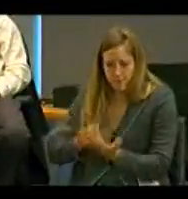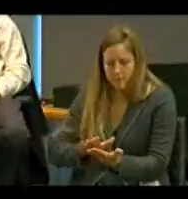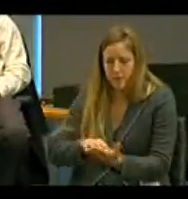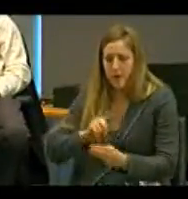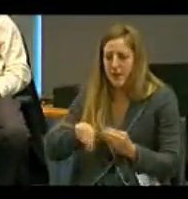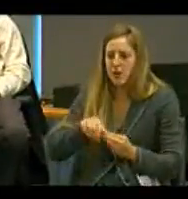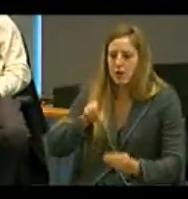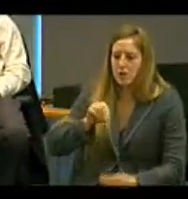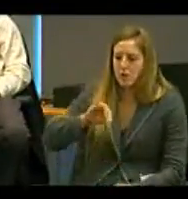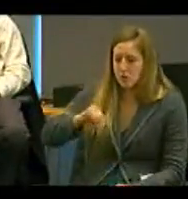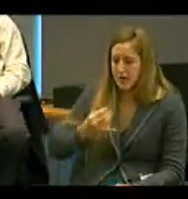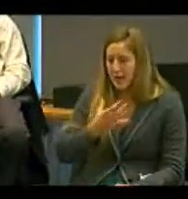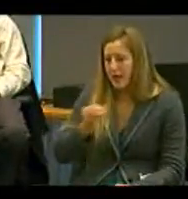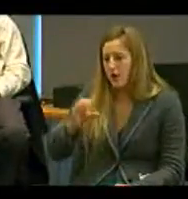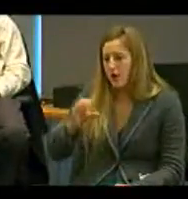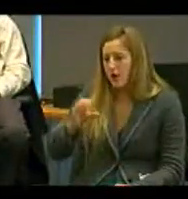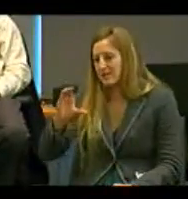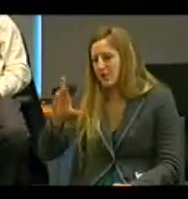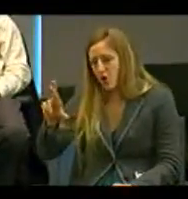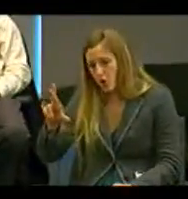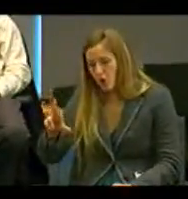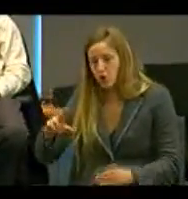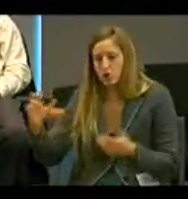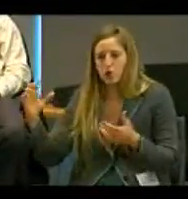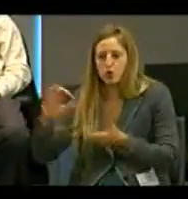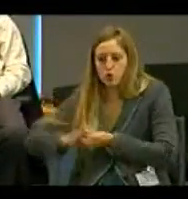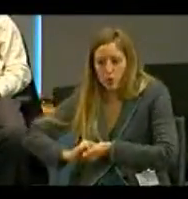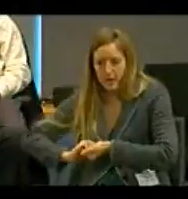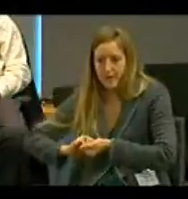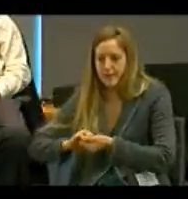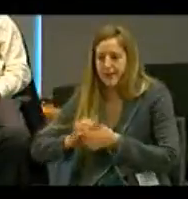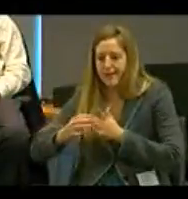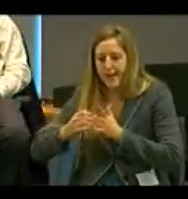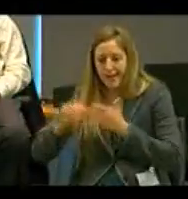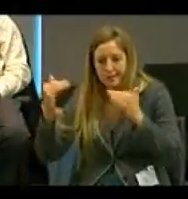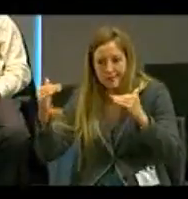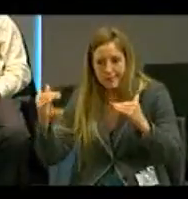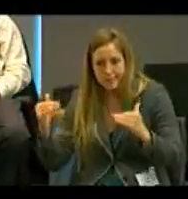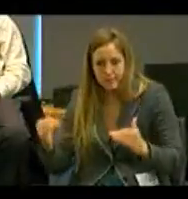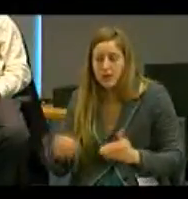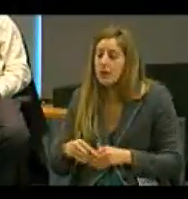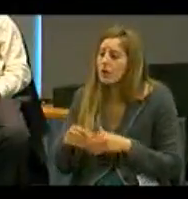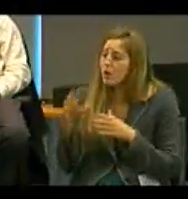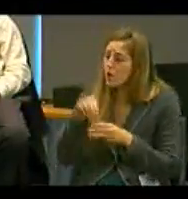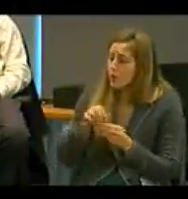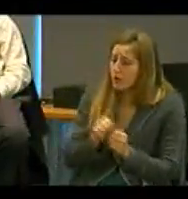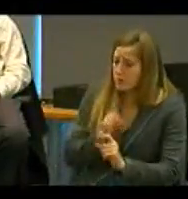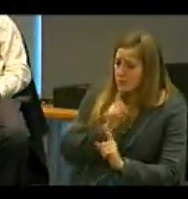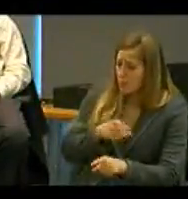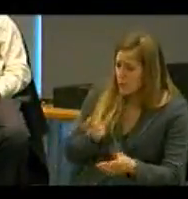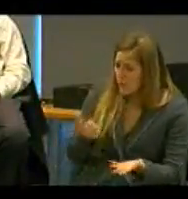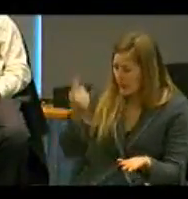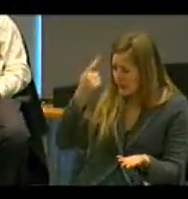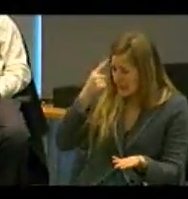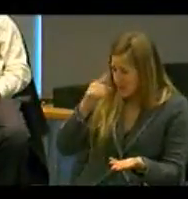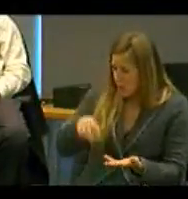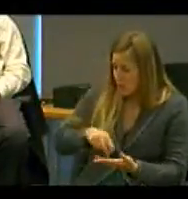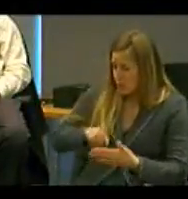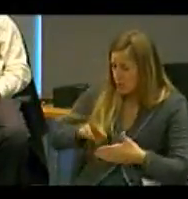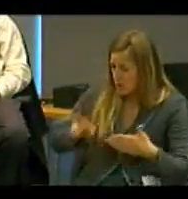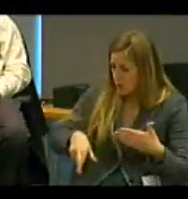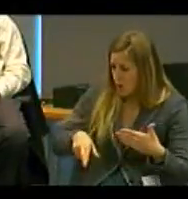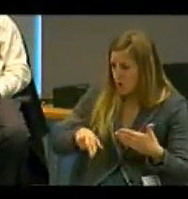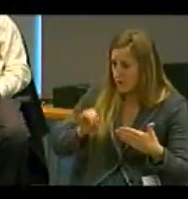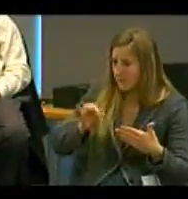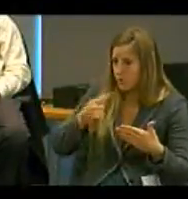and OCR joint guidance, and include in any response, what do you think would result if we were